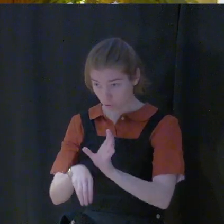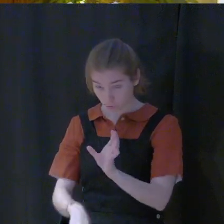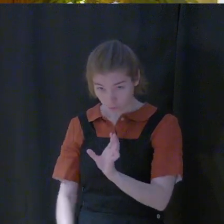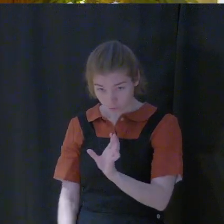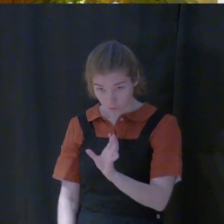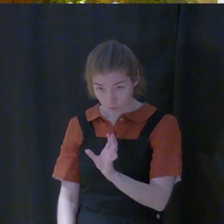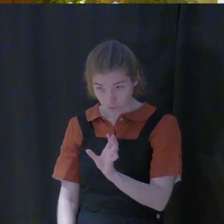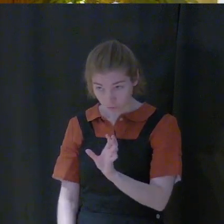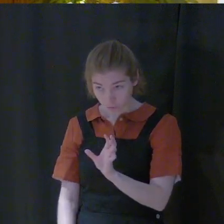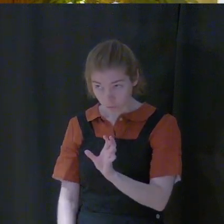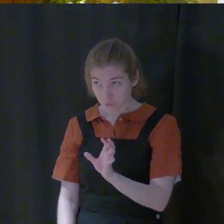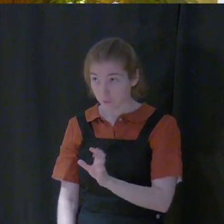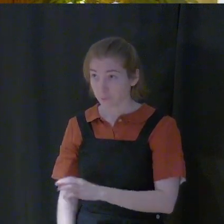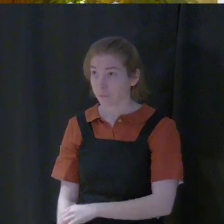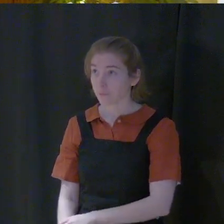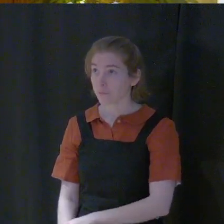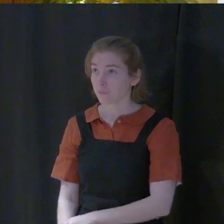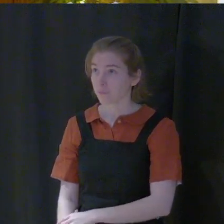You see,